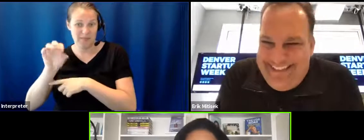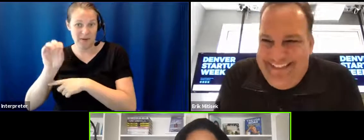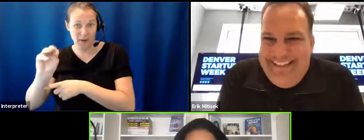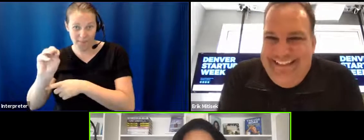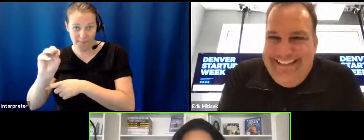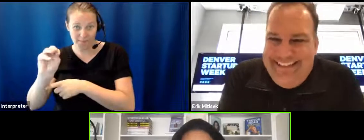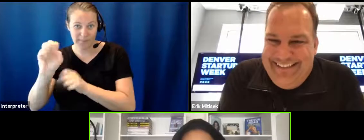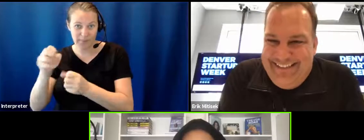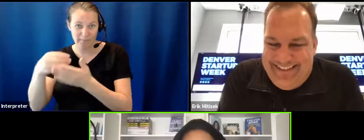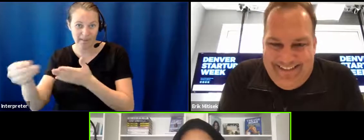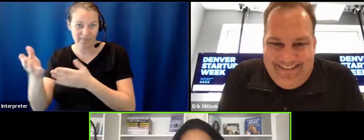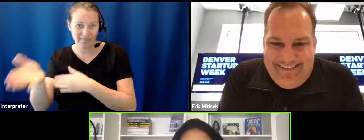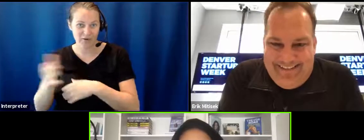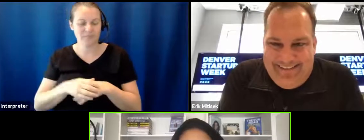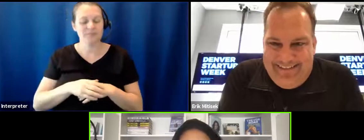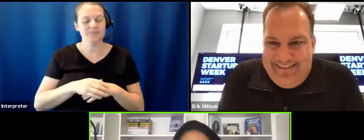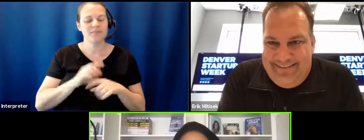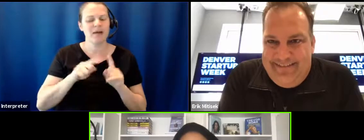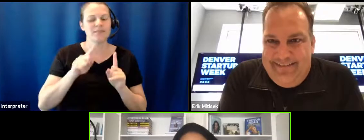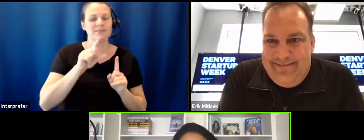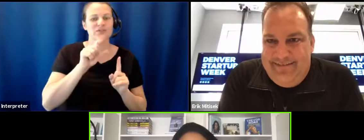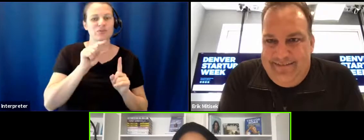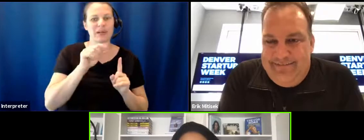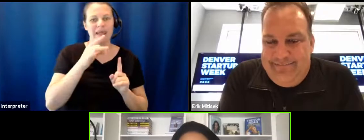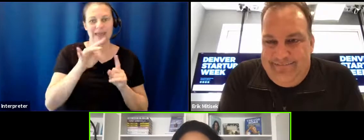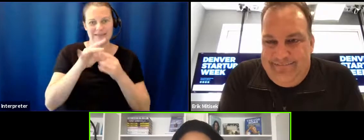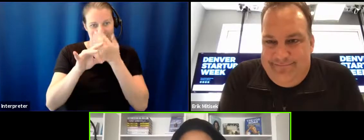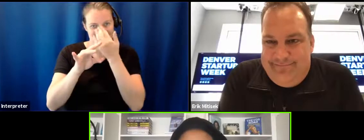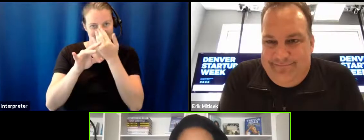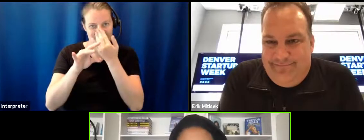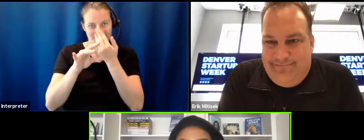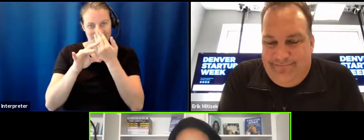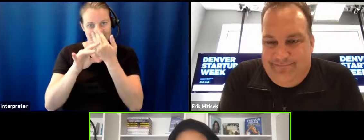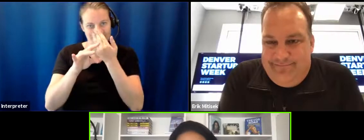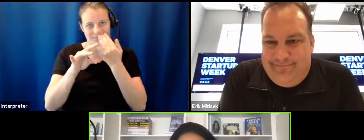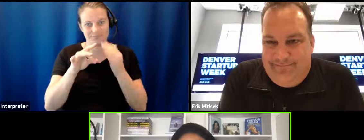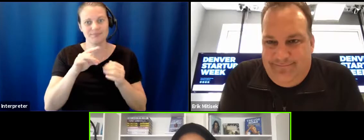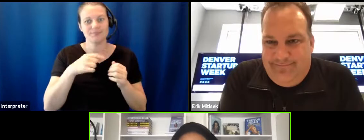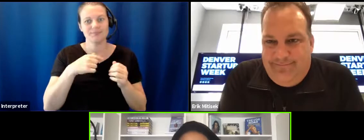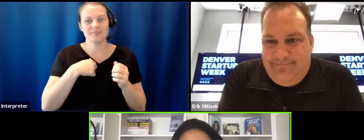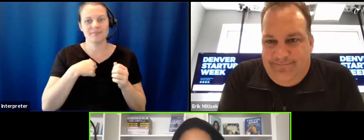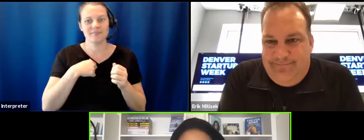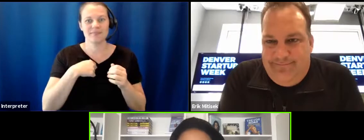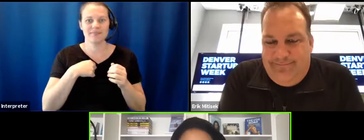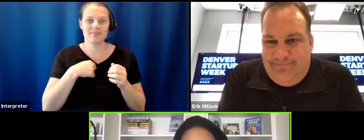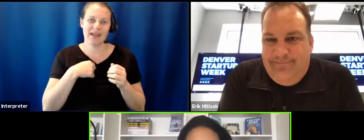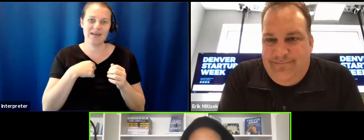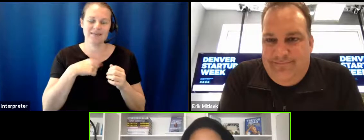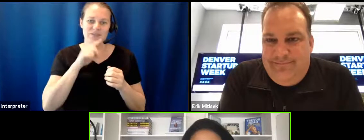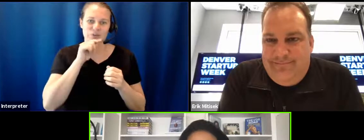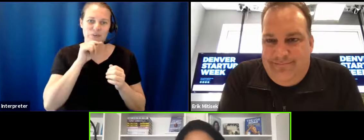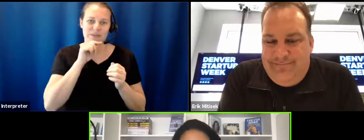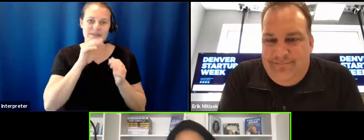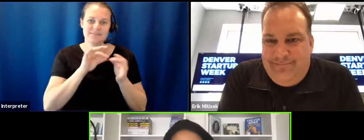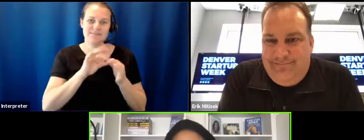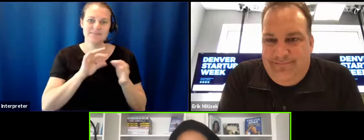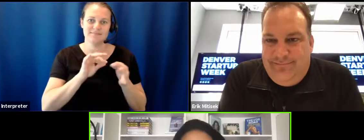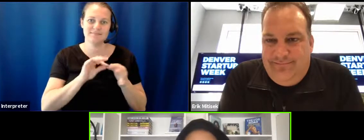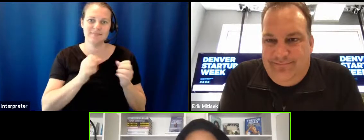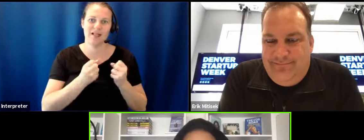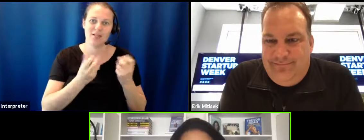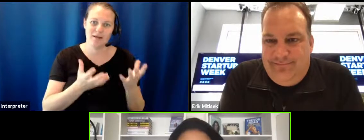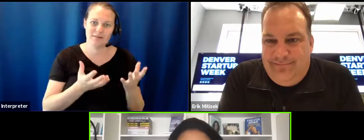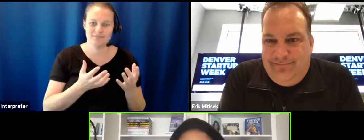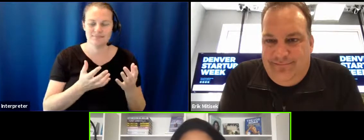And so 2018, I just tweeted out, I definitely tweet a lot, not so much these days, you know, but I